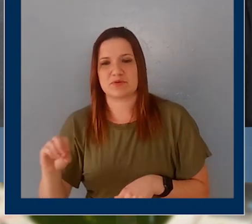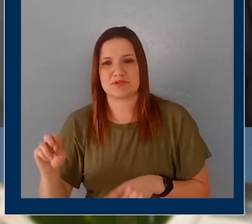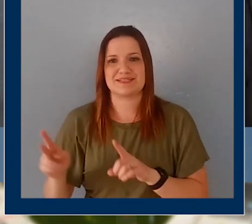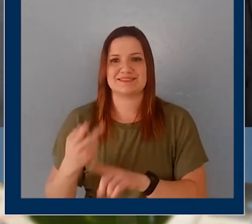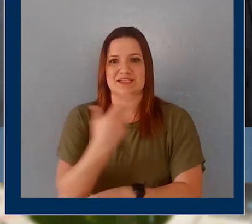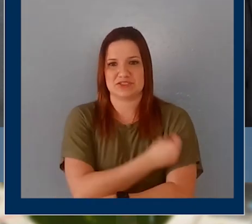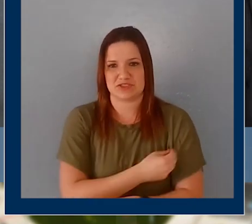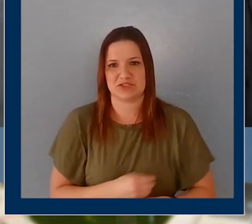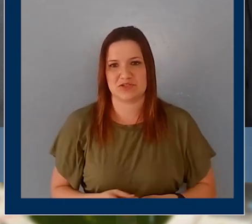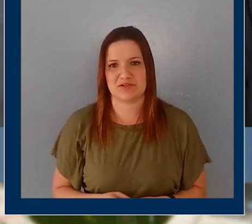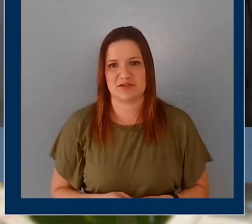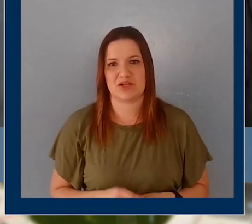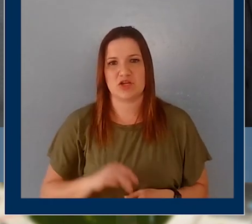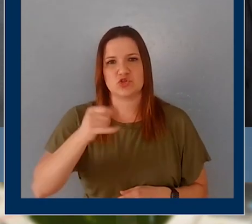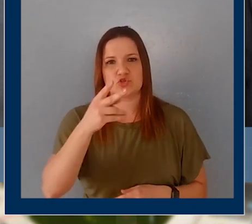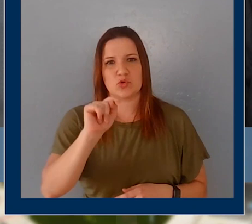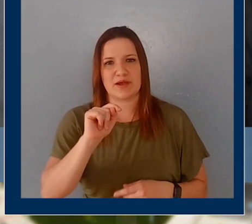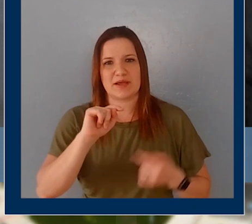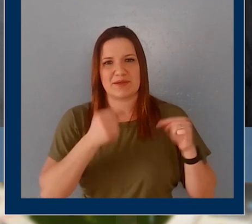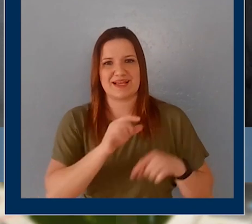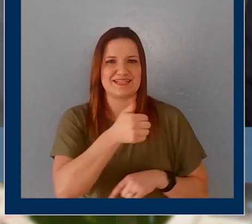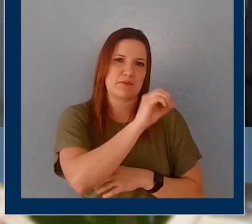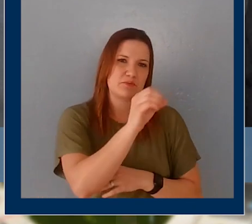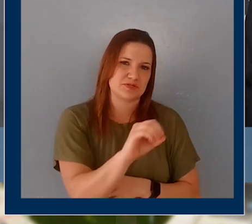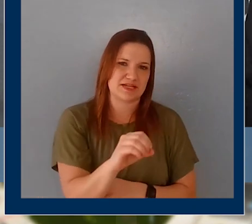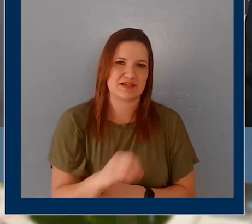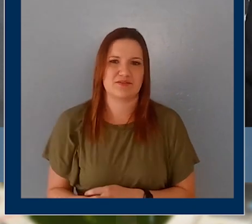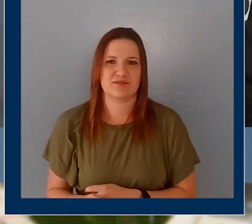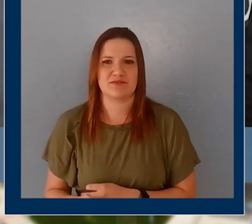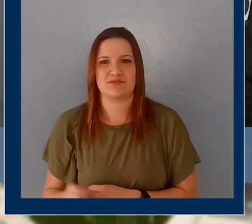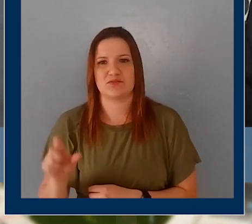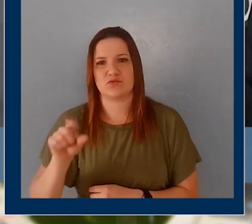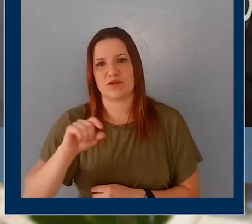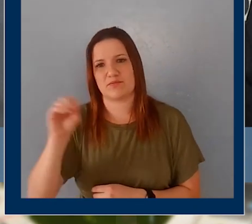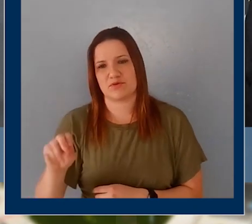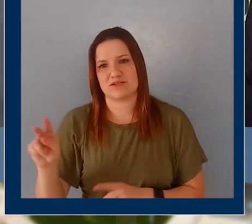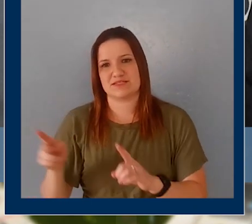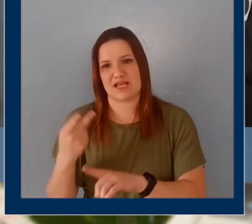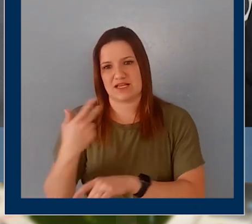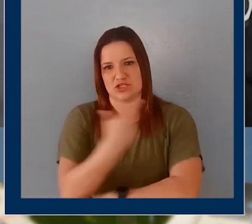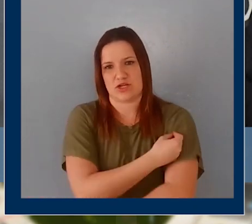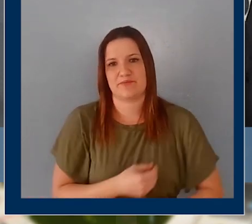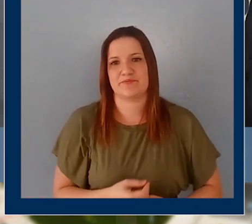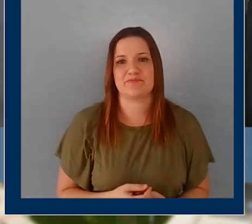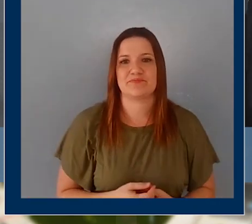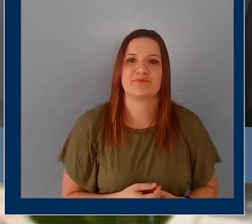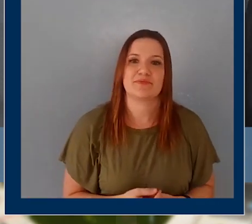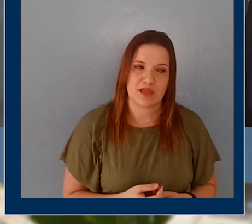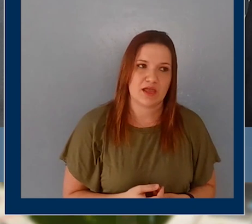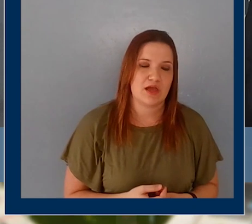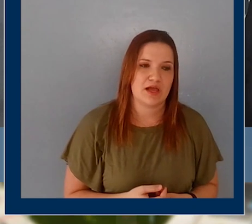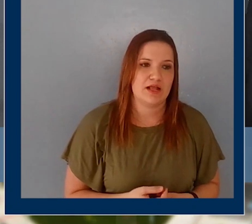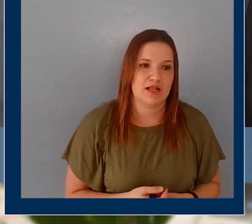dose. So without a doubt, we saw very little reaction in almost everybody